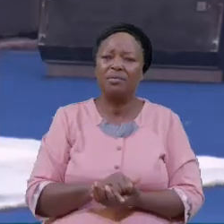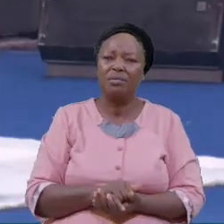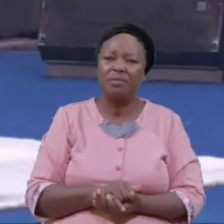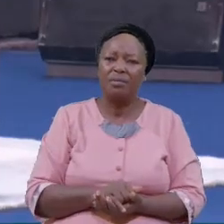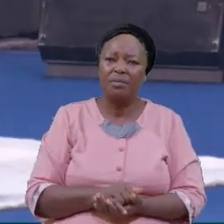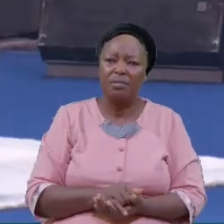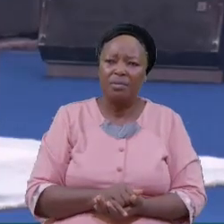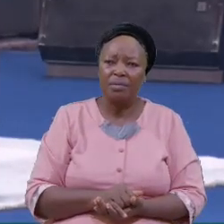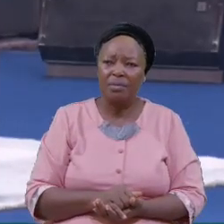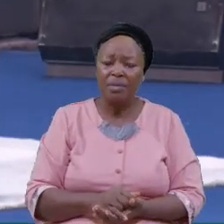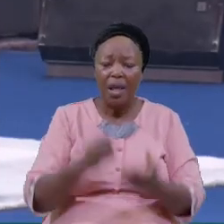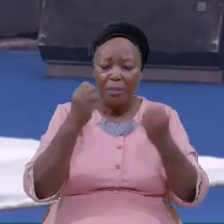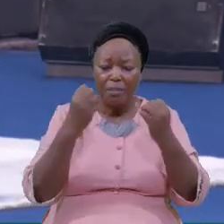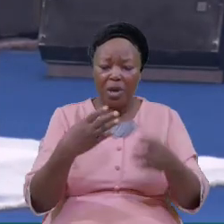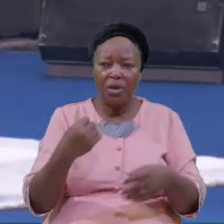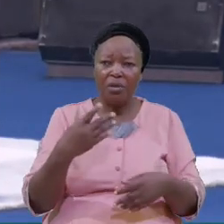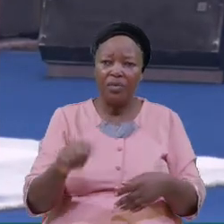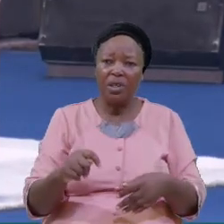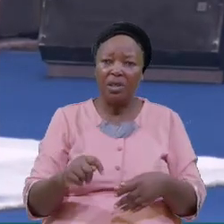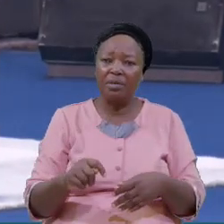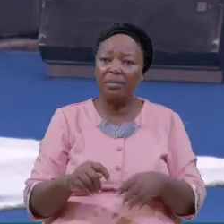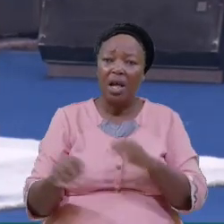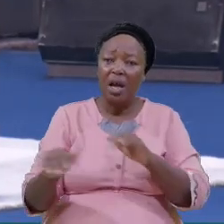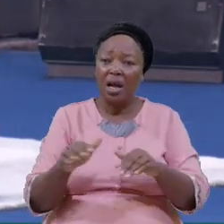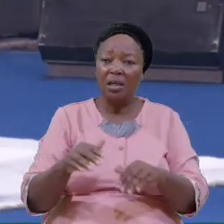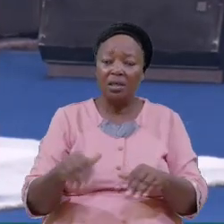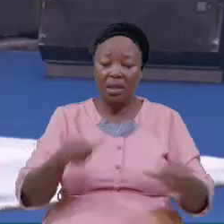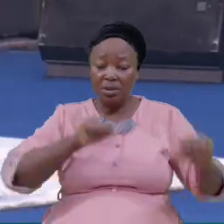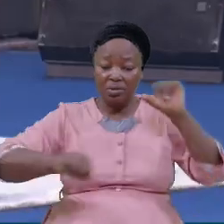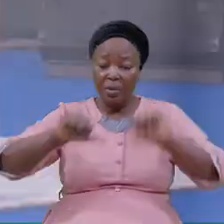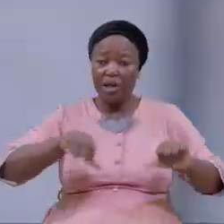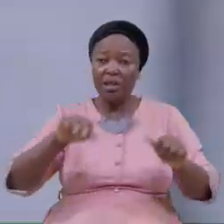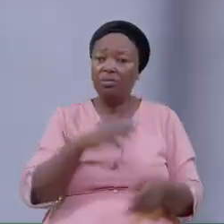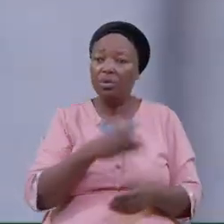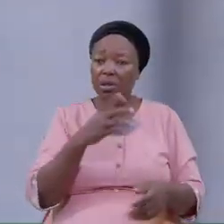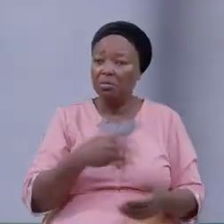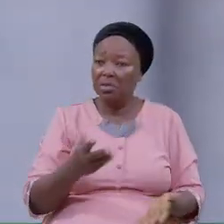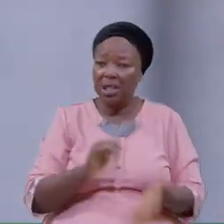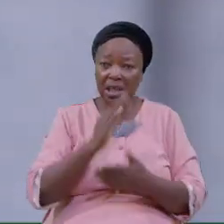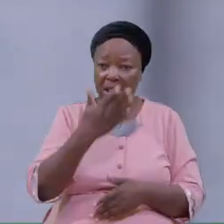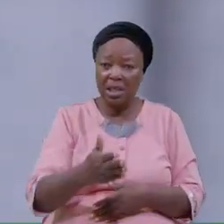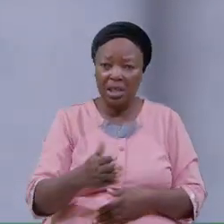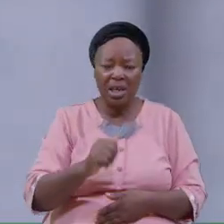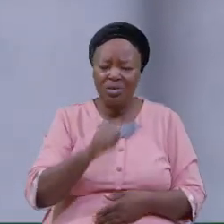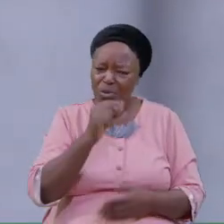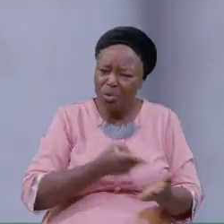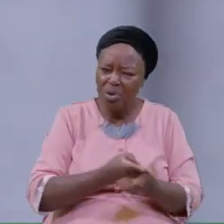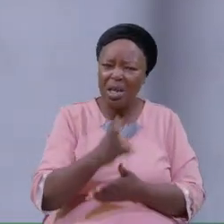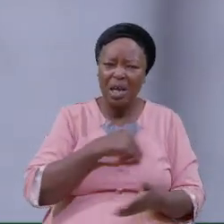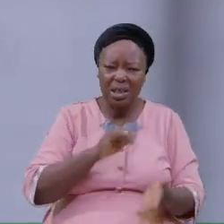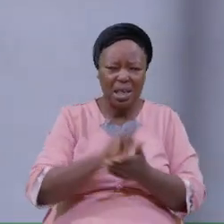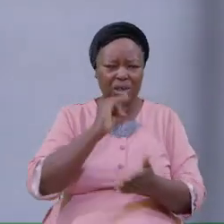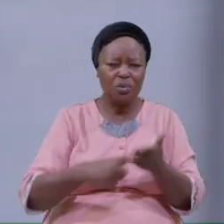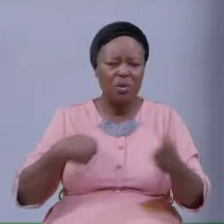Many of the acts and the drama, whatever, there are not honest. That's what we're thinking about.